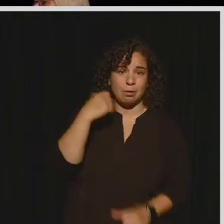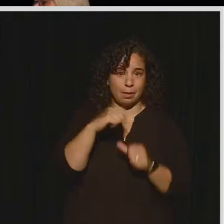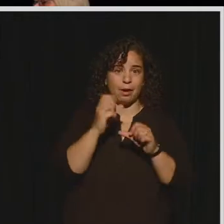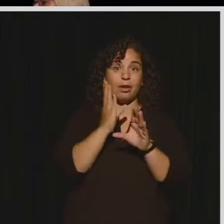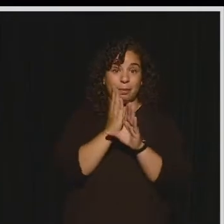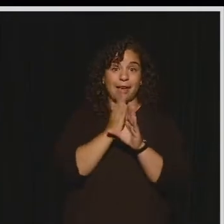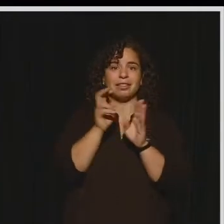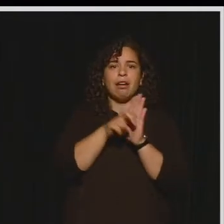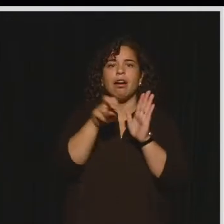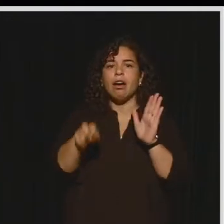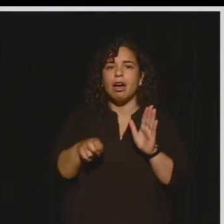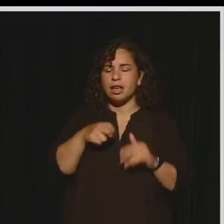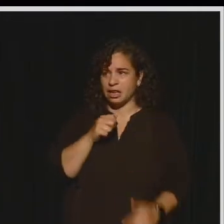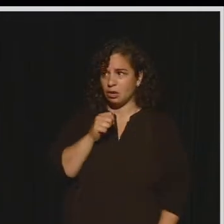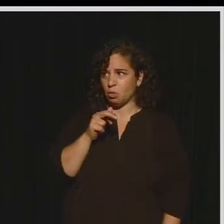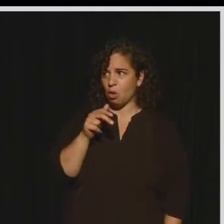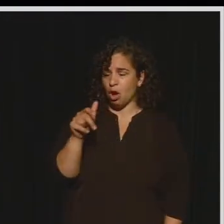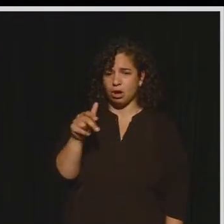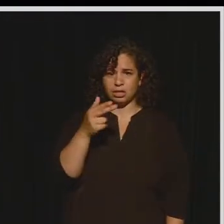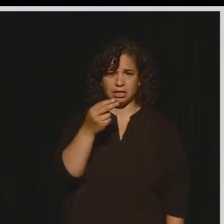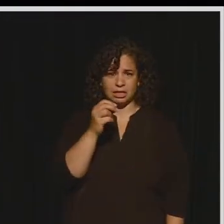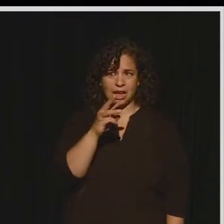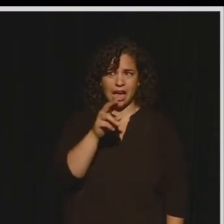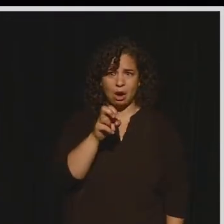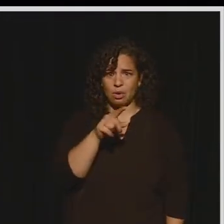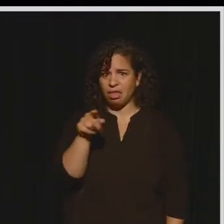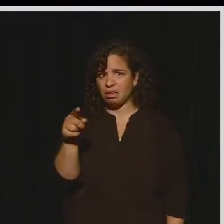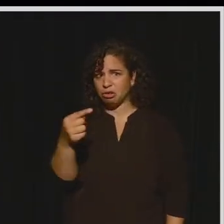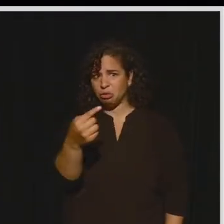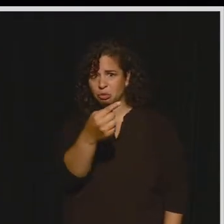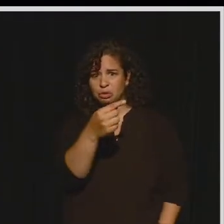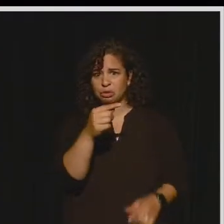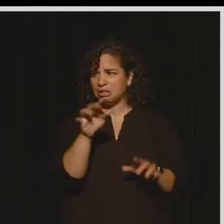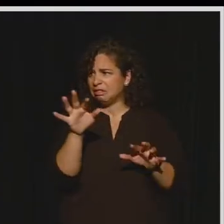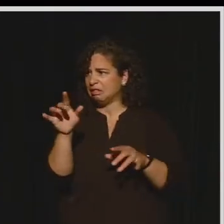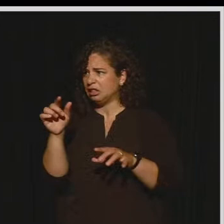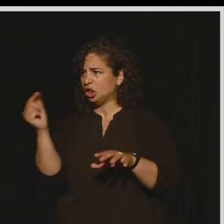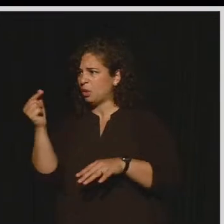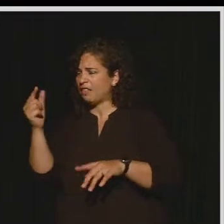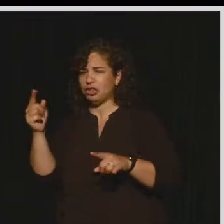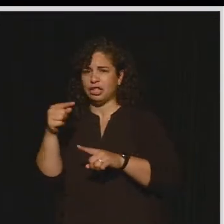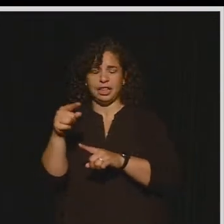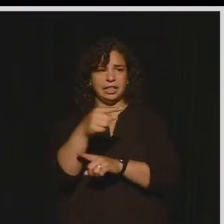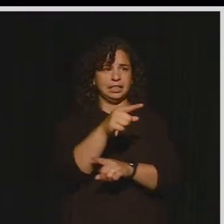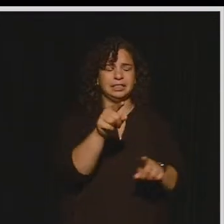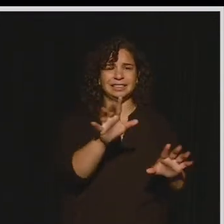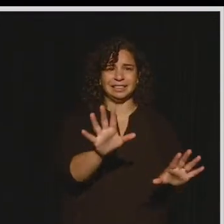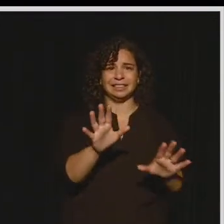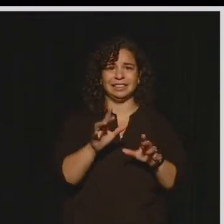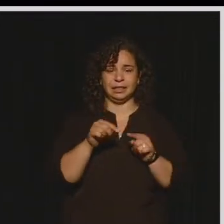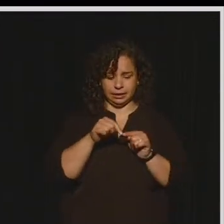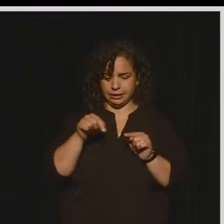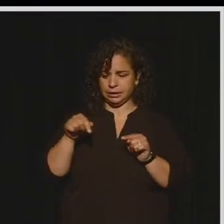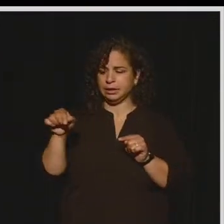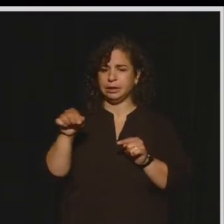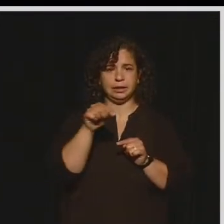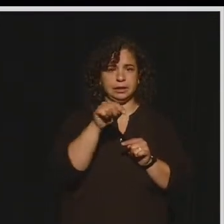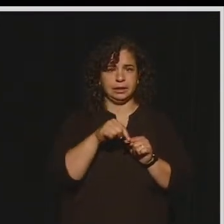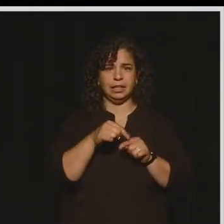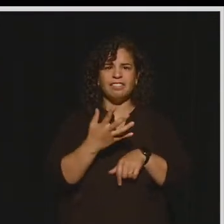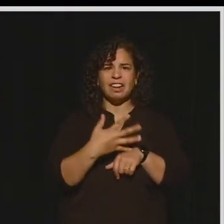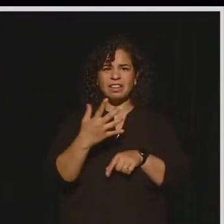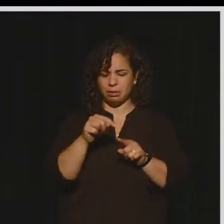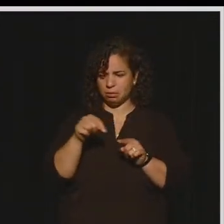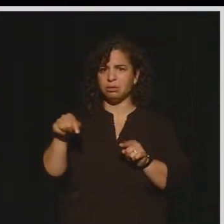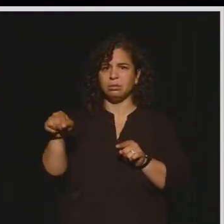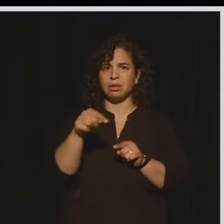up to Howe, and then walked down to Helmkin, and then get back to Granville, and then that was it. That was all my 4 squares, 5 times. And I was like,